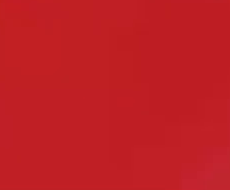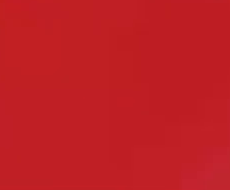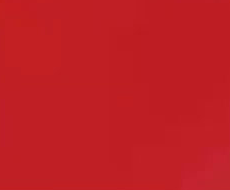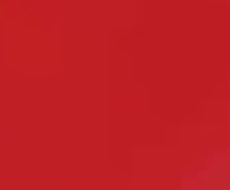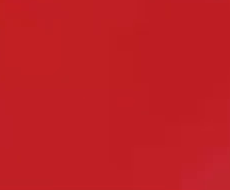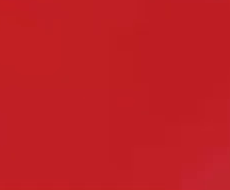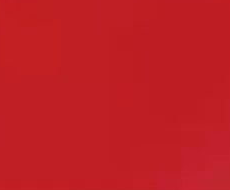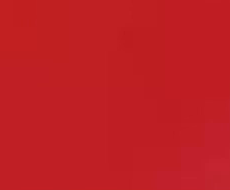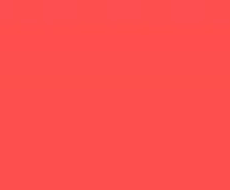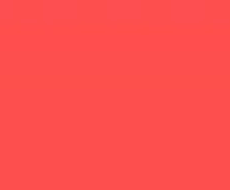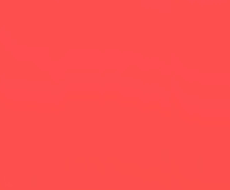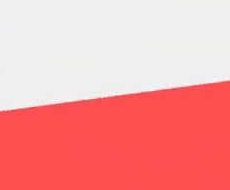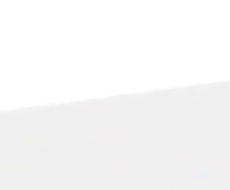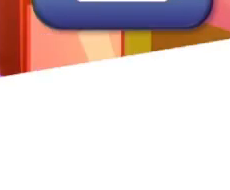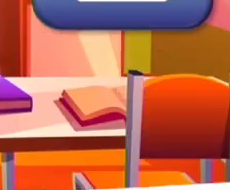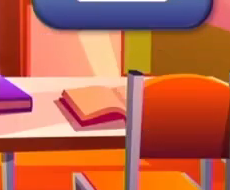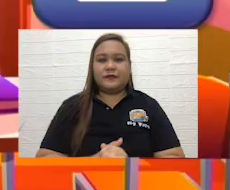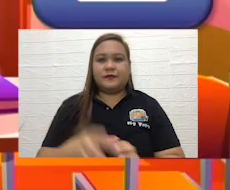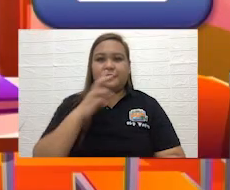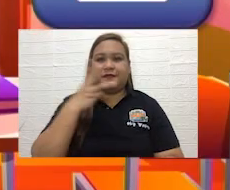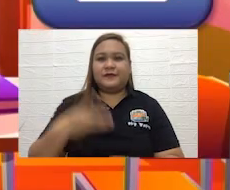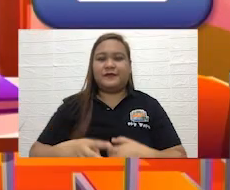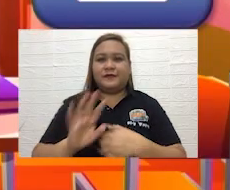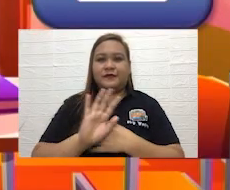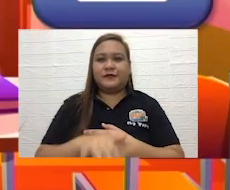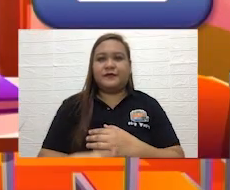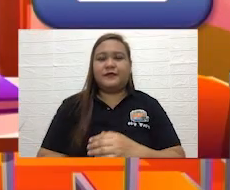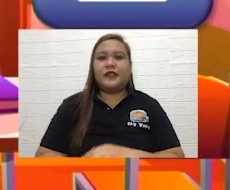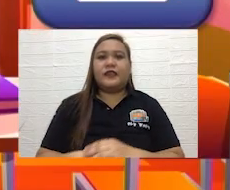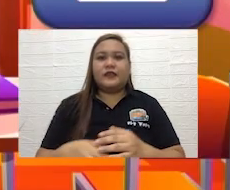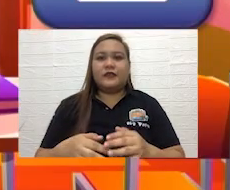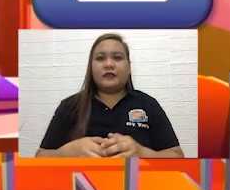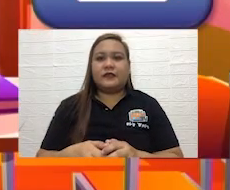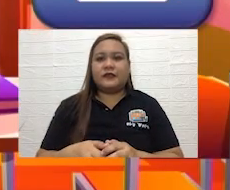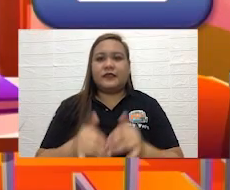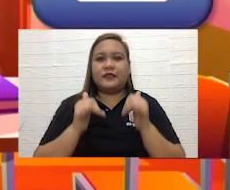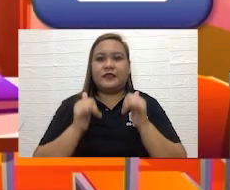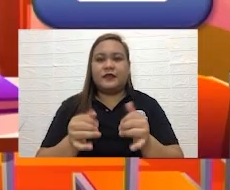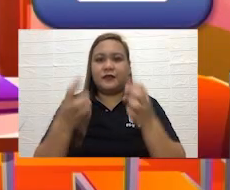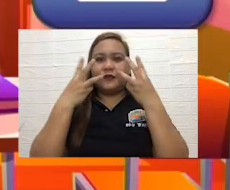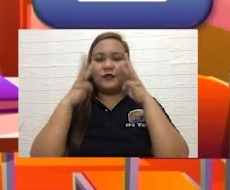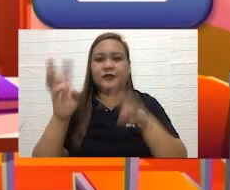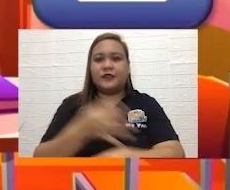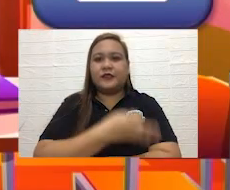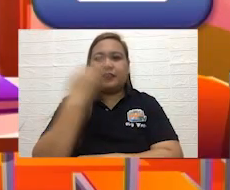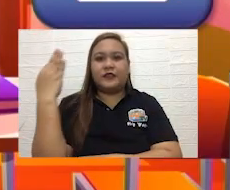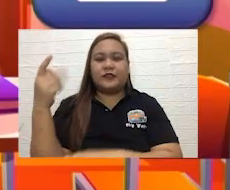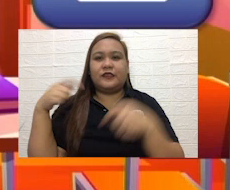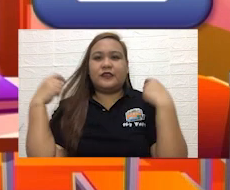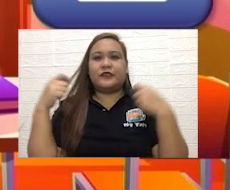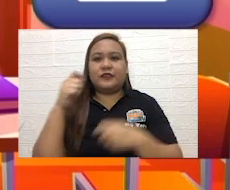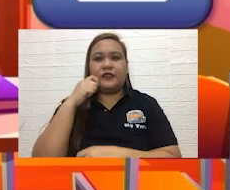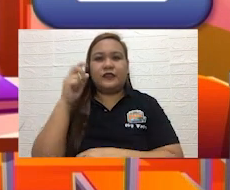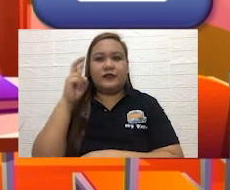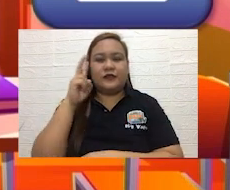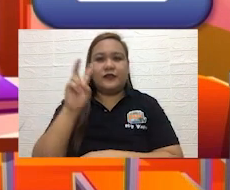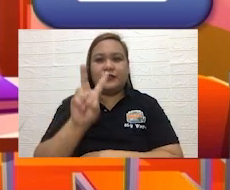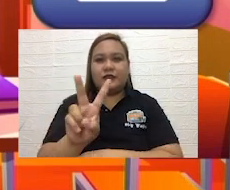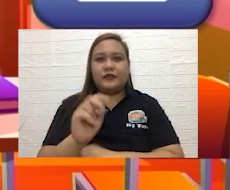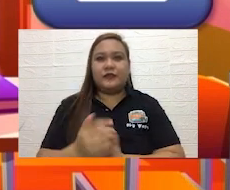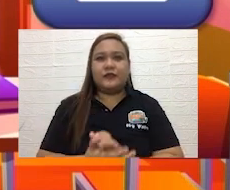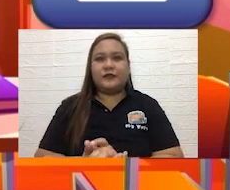Fernandino Teens TV. Welcome back! You are still watching Fernandino Teens TV Season